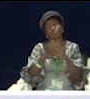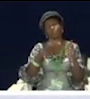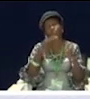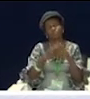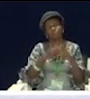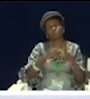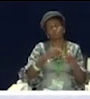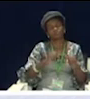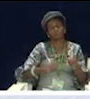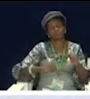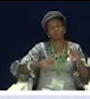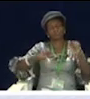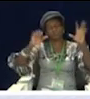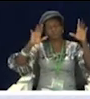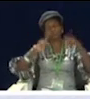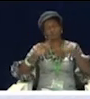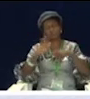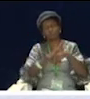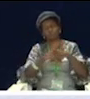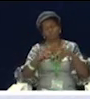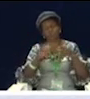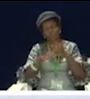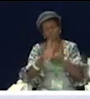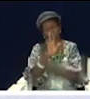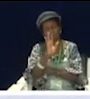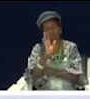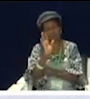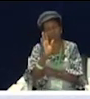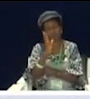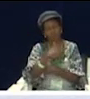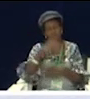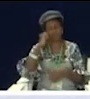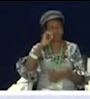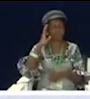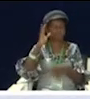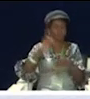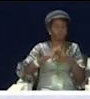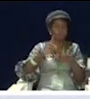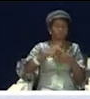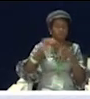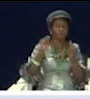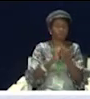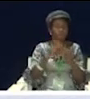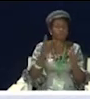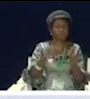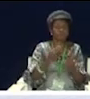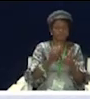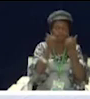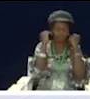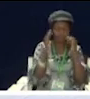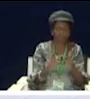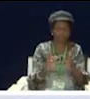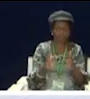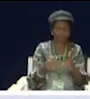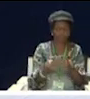Submit your business to God, and he will deal with the devourers.